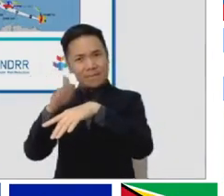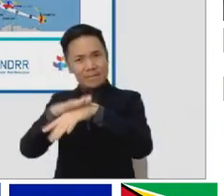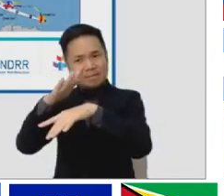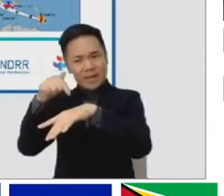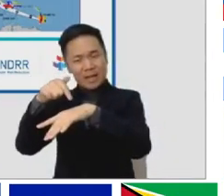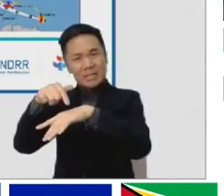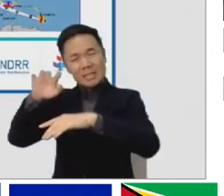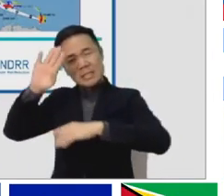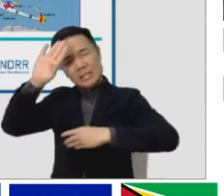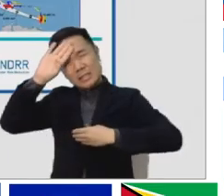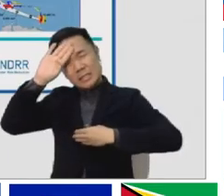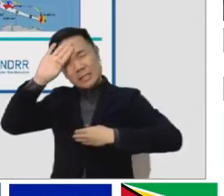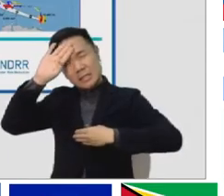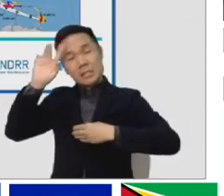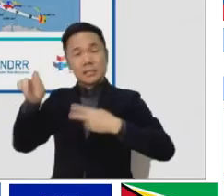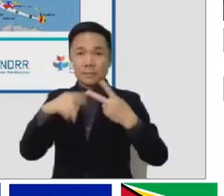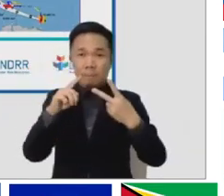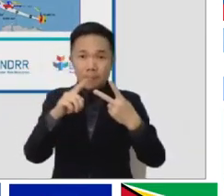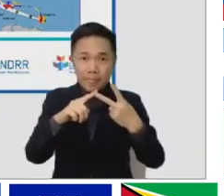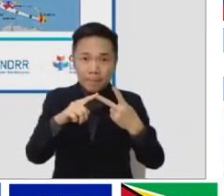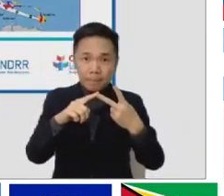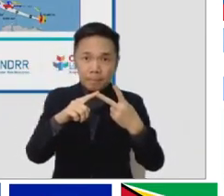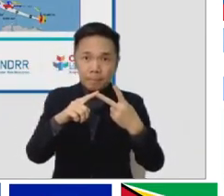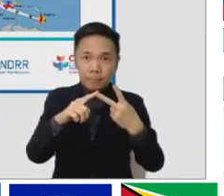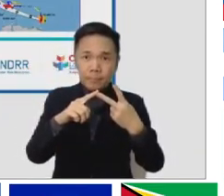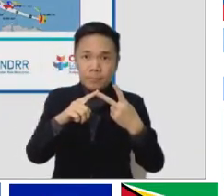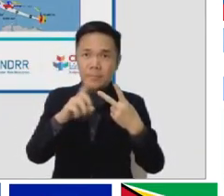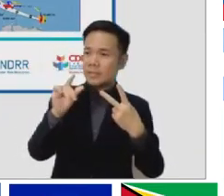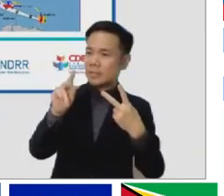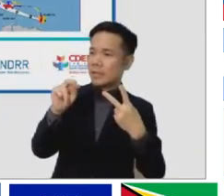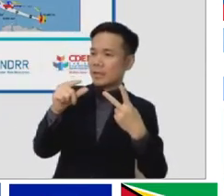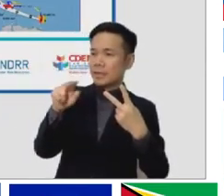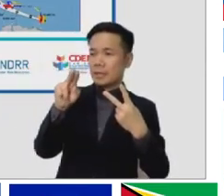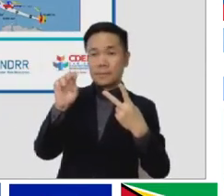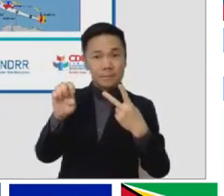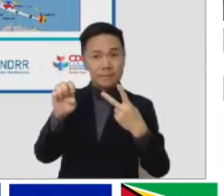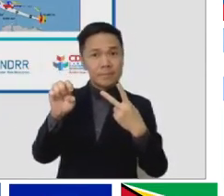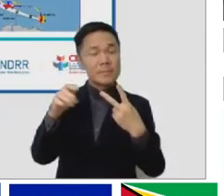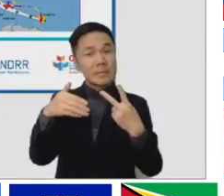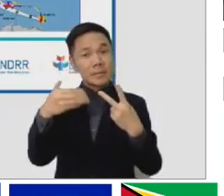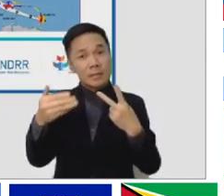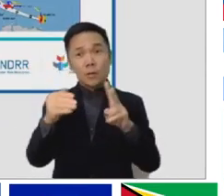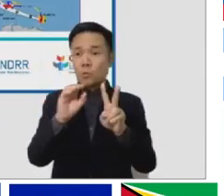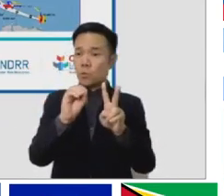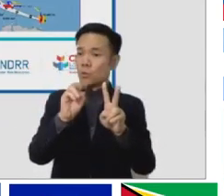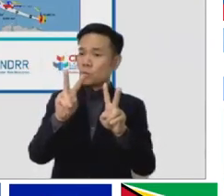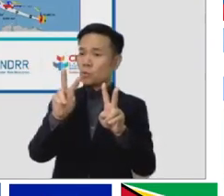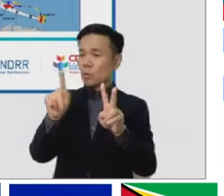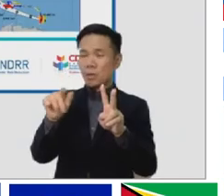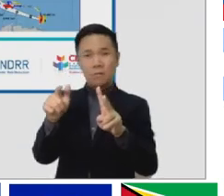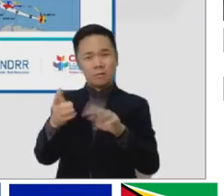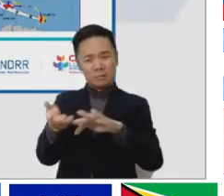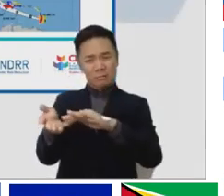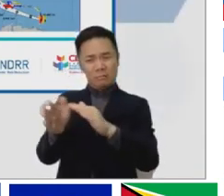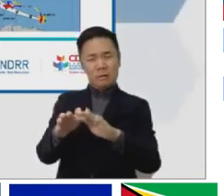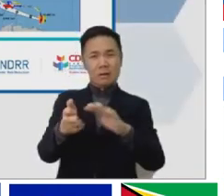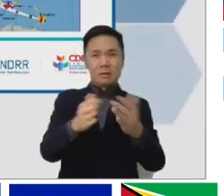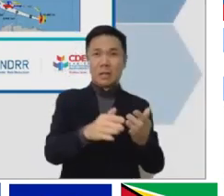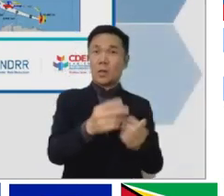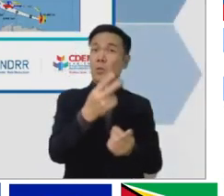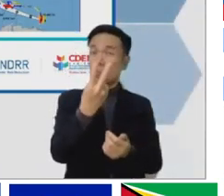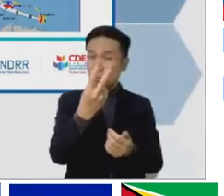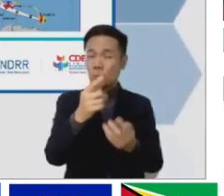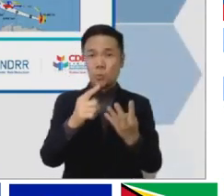period and two. And then it continued again into 2021, where we had two deaths and we had seven deaths in